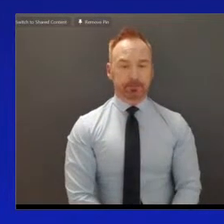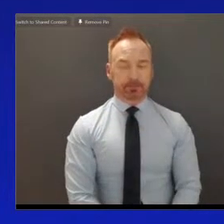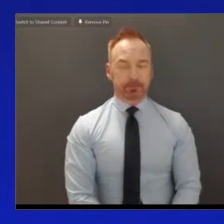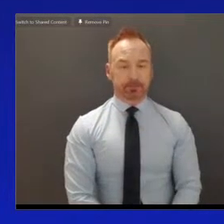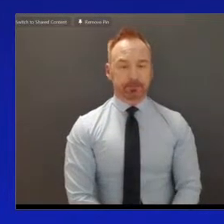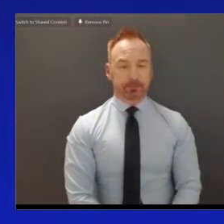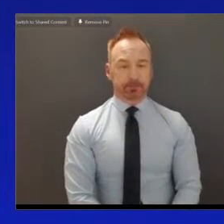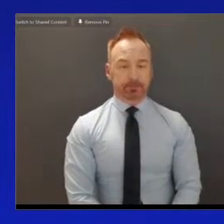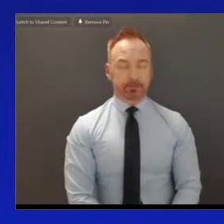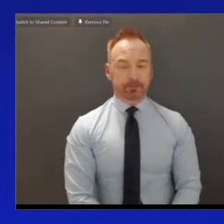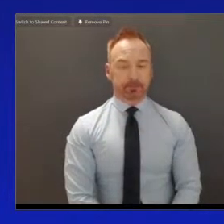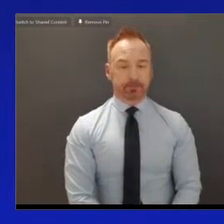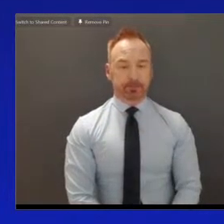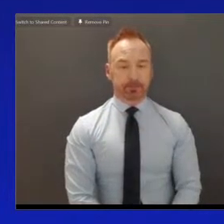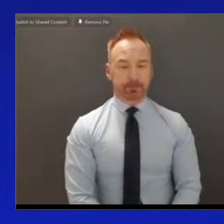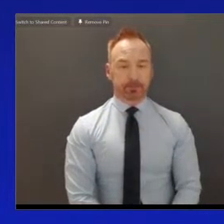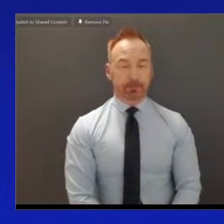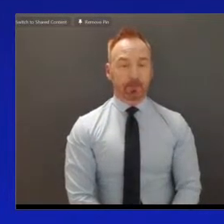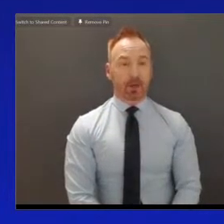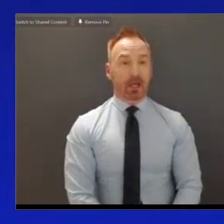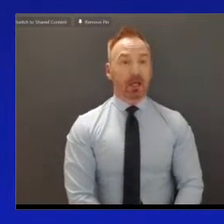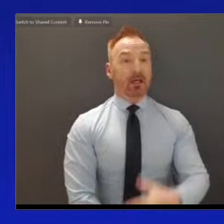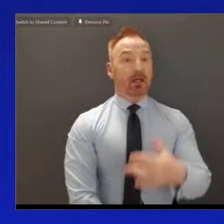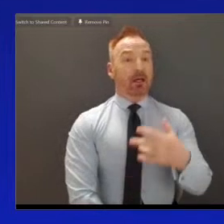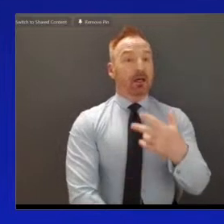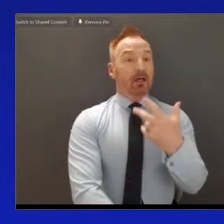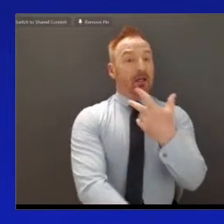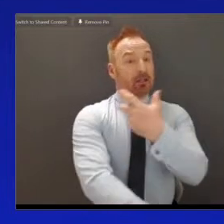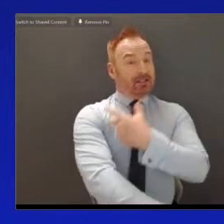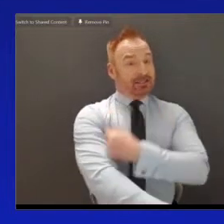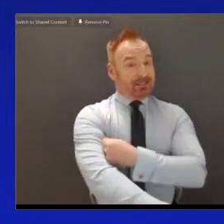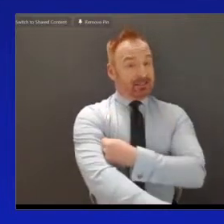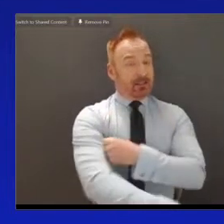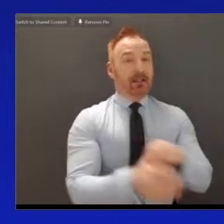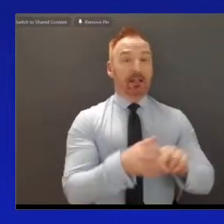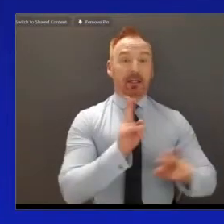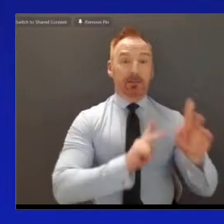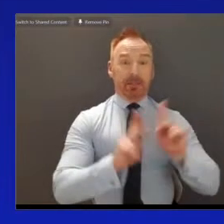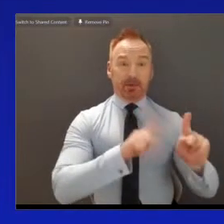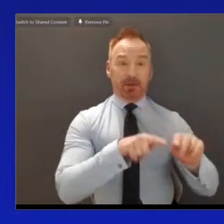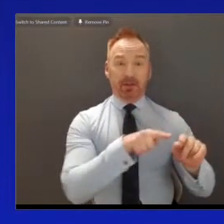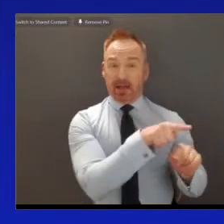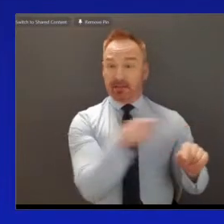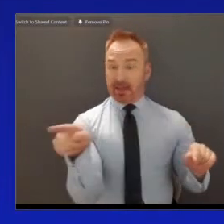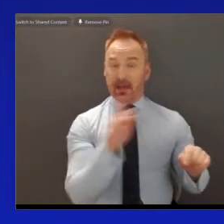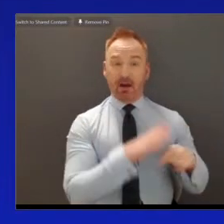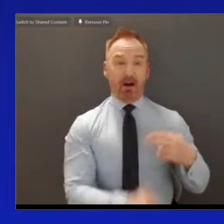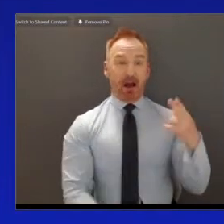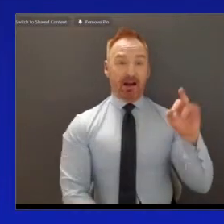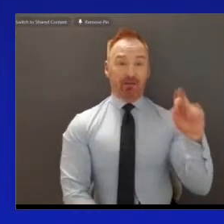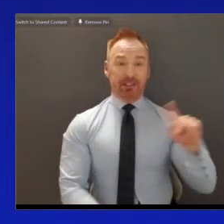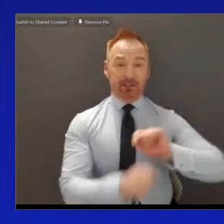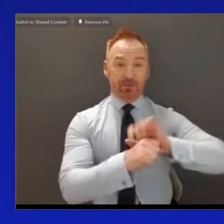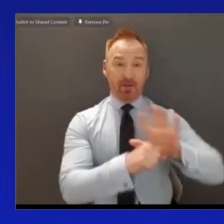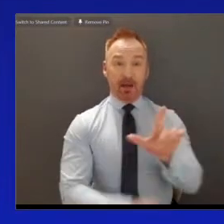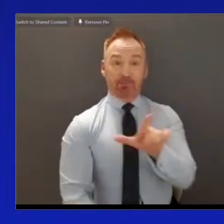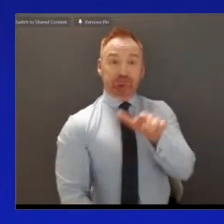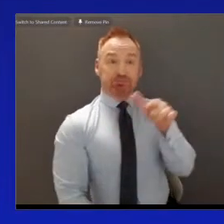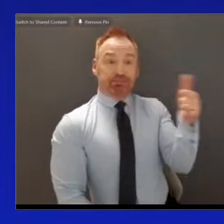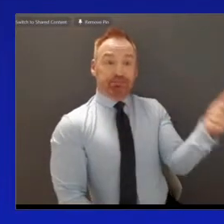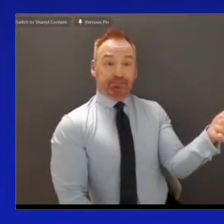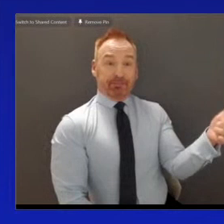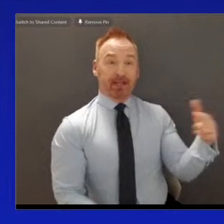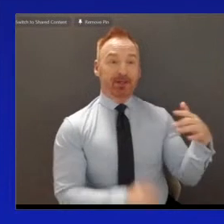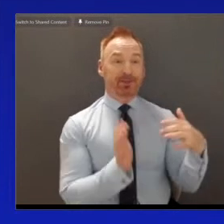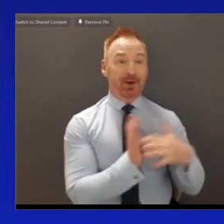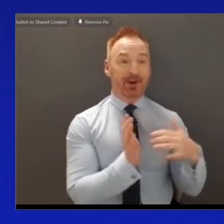we will vaccinate residents most at risk from the effects of COVID-19. I'd now like to turn it over to Dr. Etches, who will discuss this in a